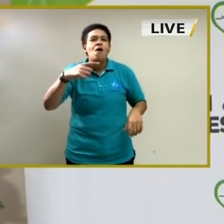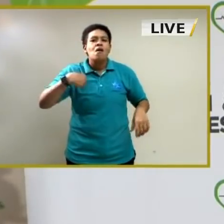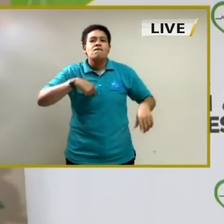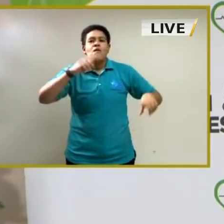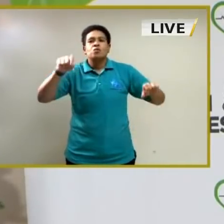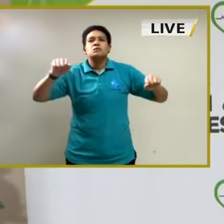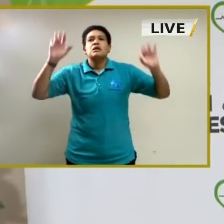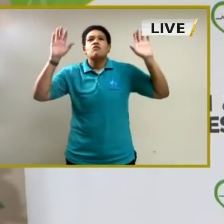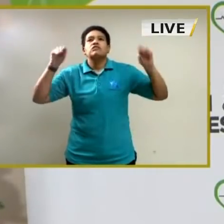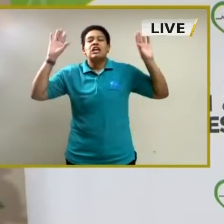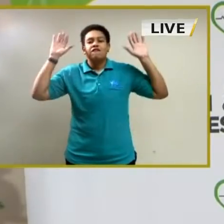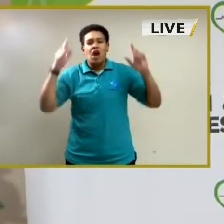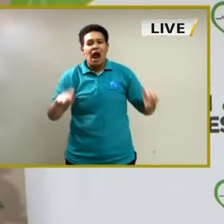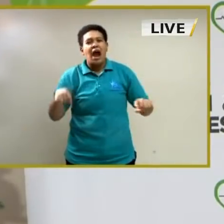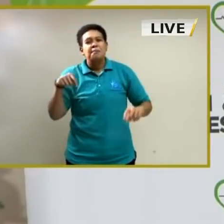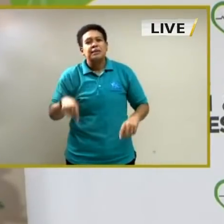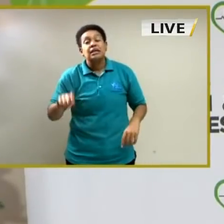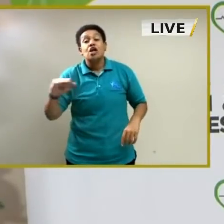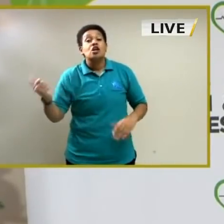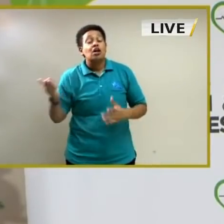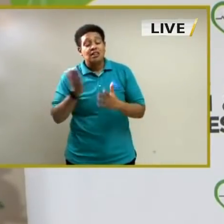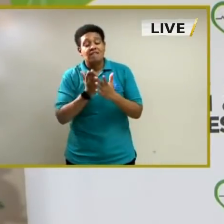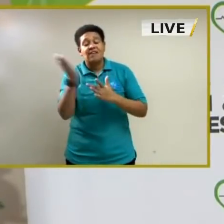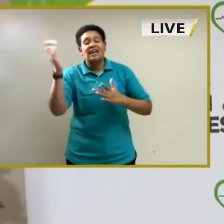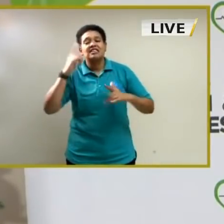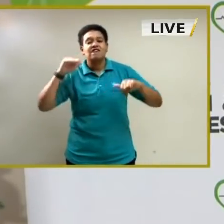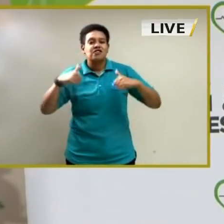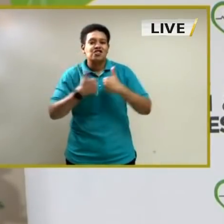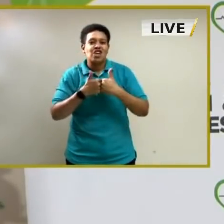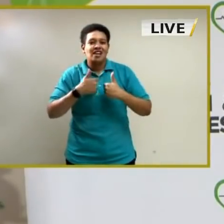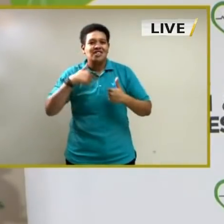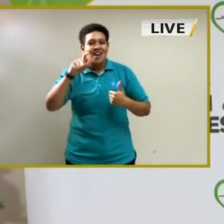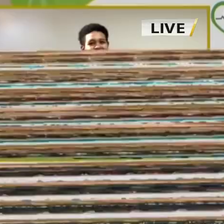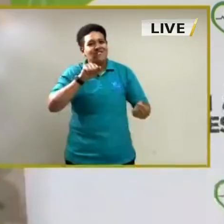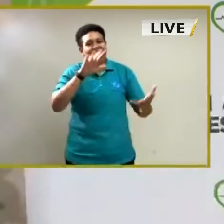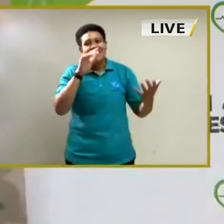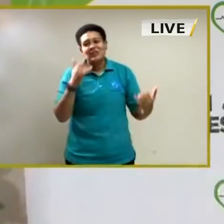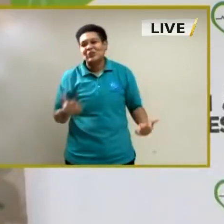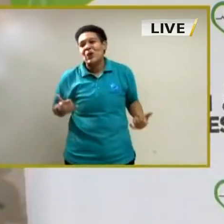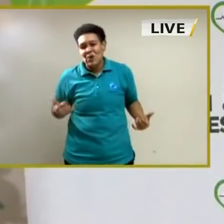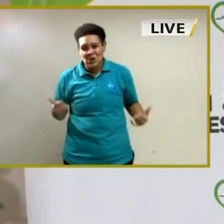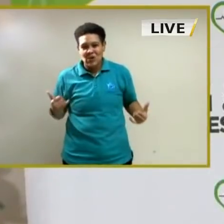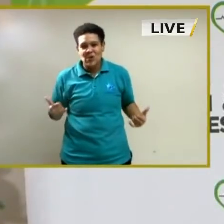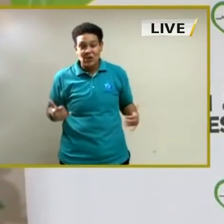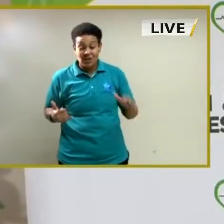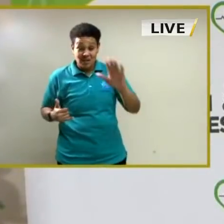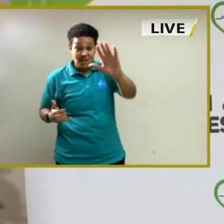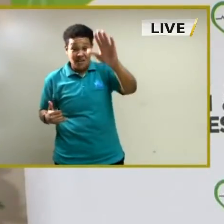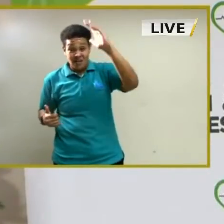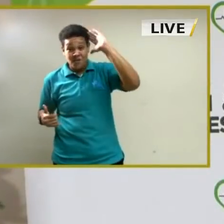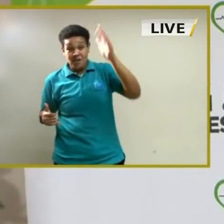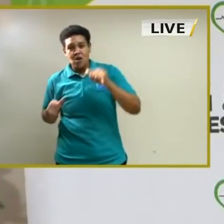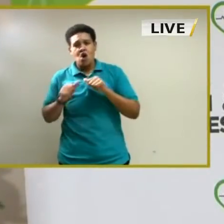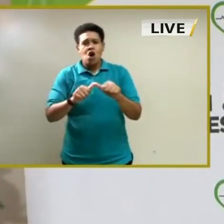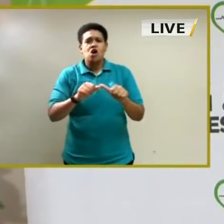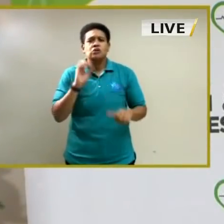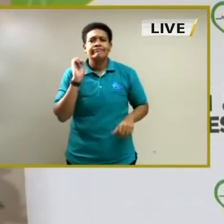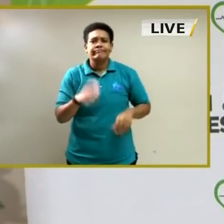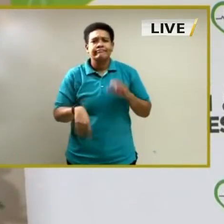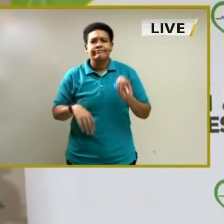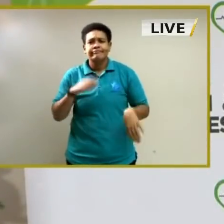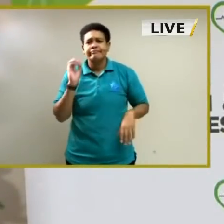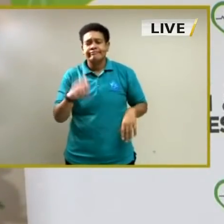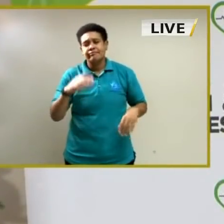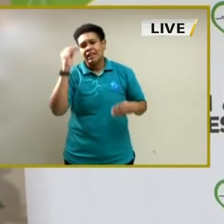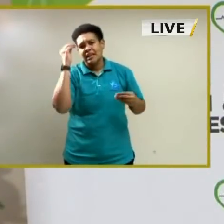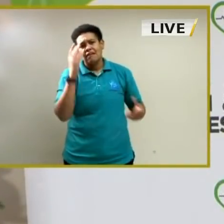sacrifices. This is another phase of the challenge that we have to confront. And we will continue to provide the information